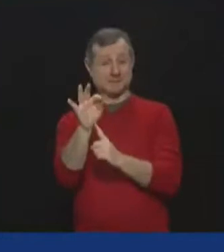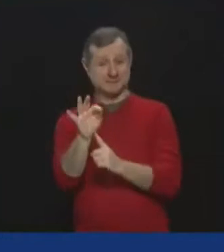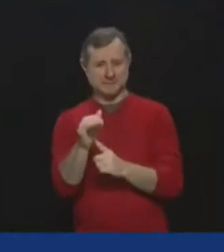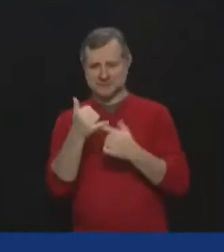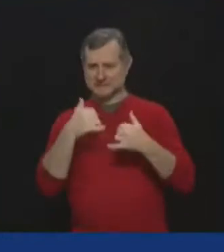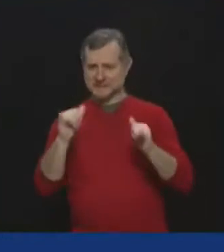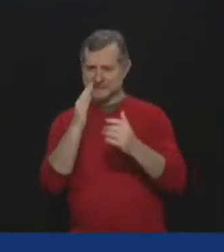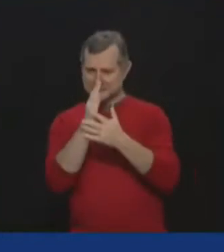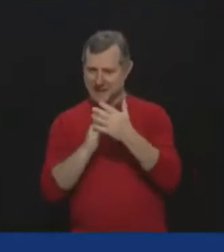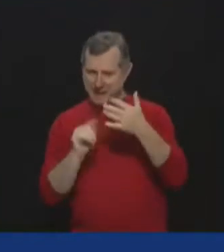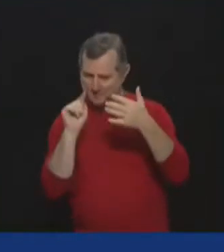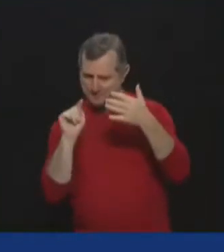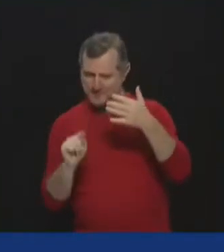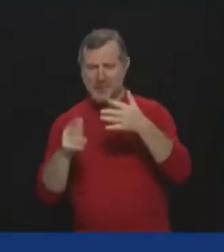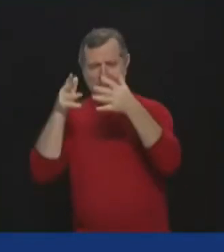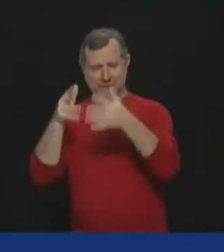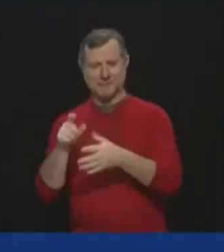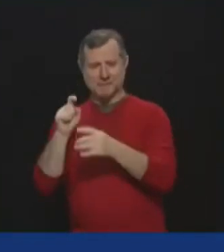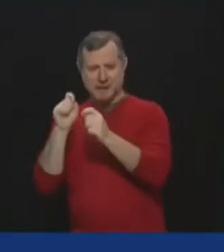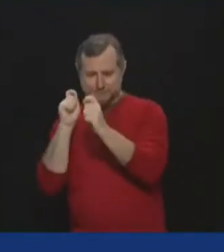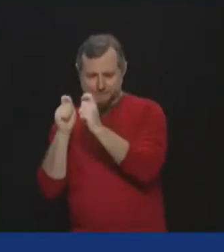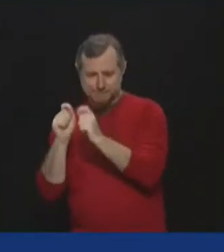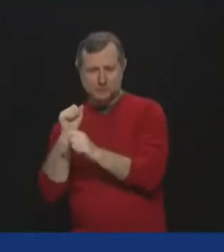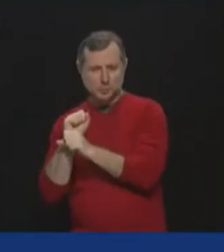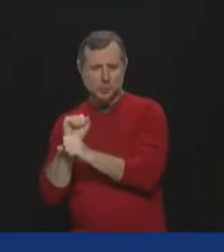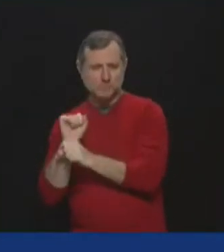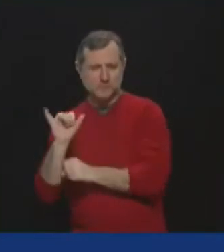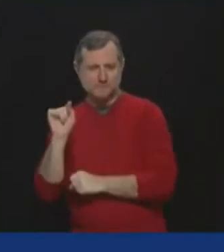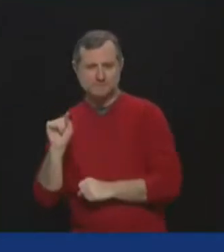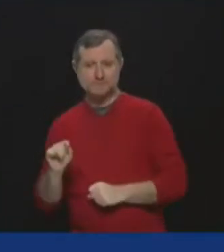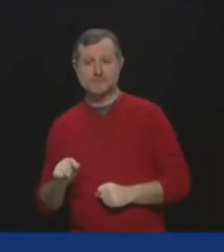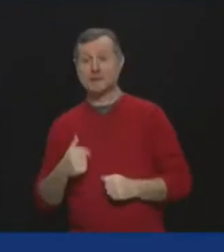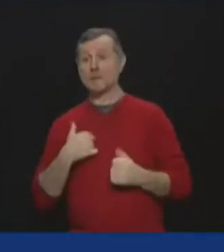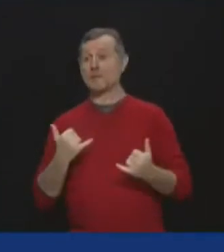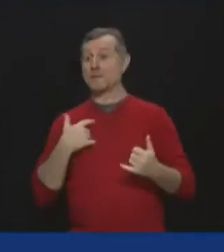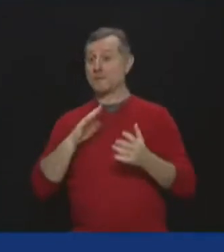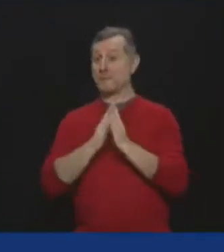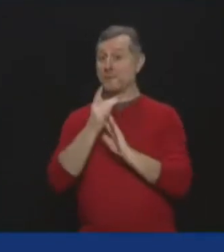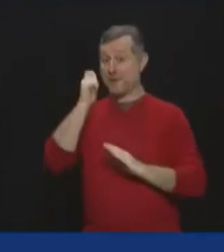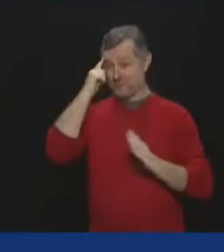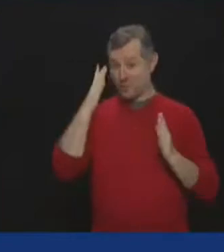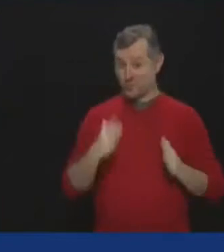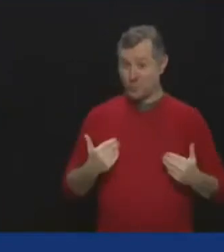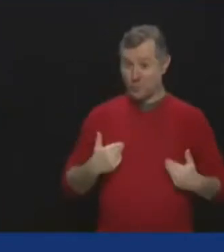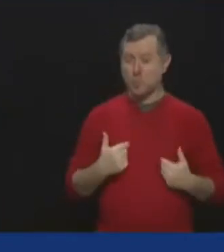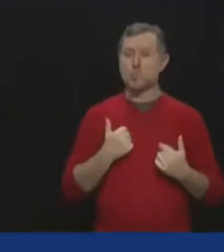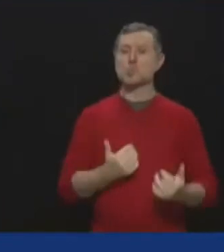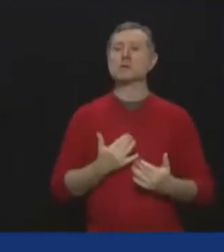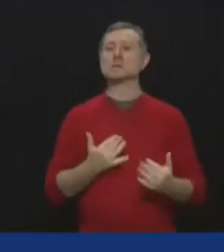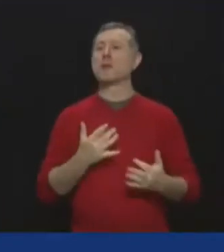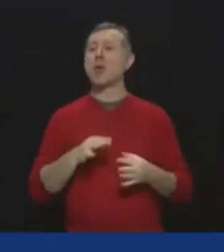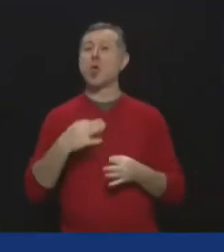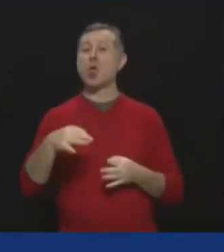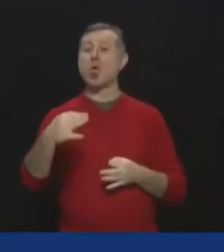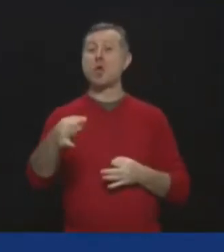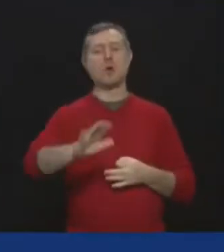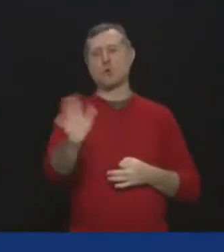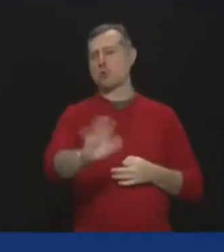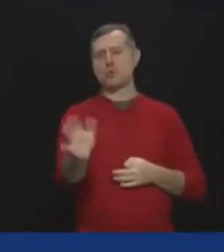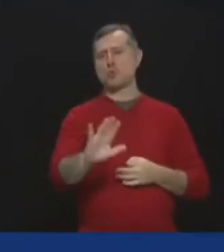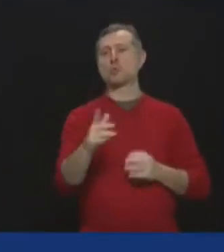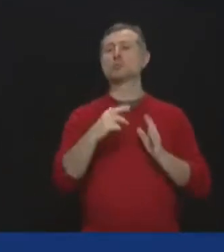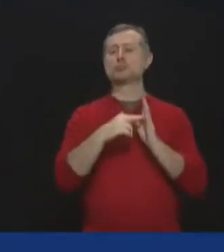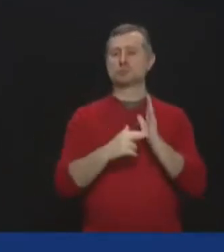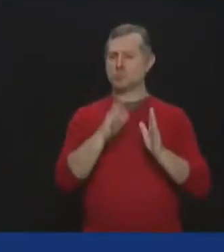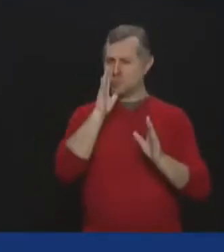And for whatever reason, I will say now that I'm in charge, there'll be no more delays in getting the regulations out, simply